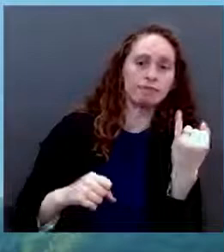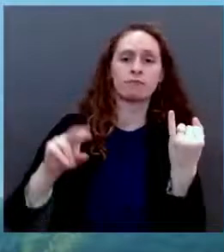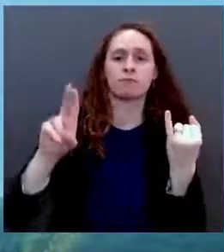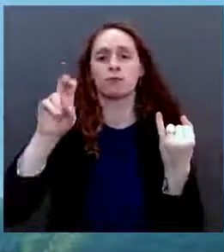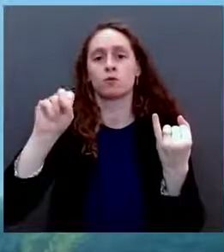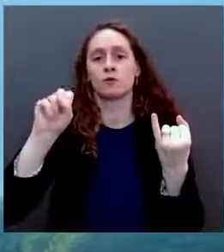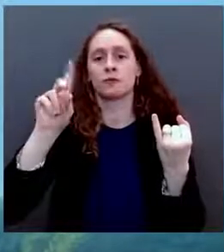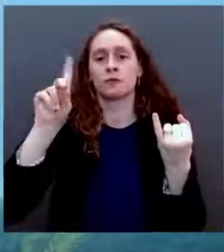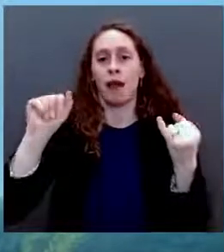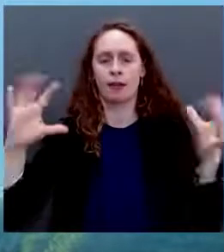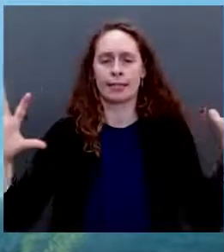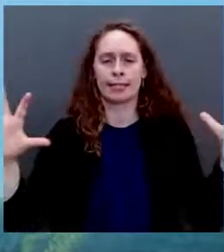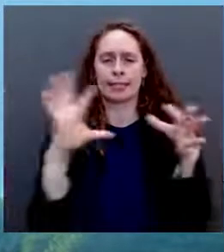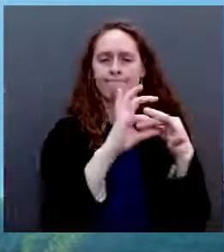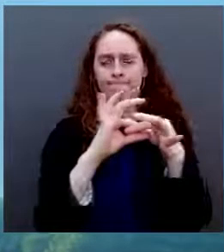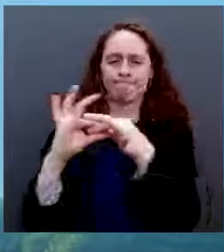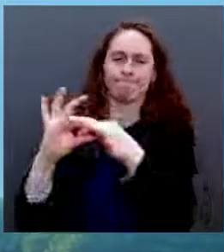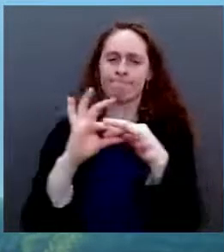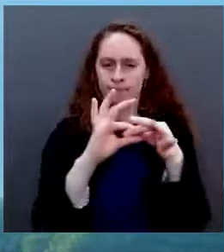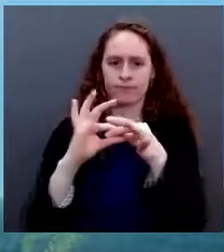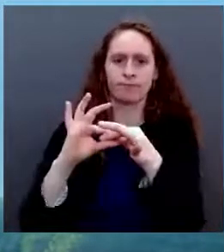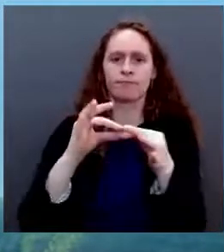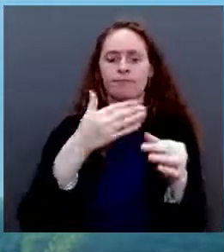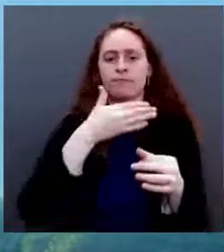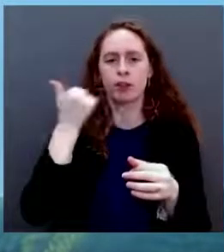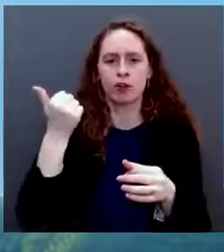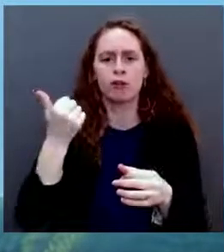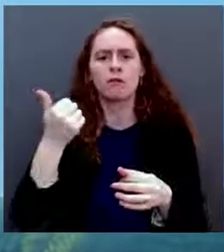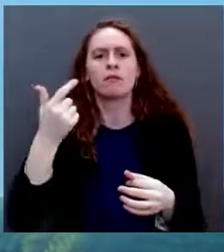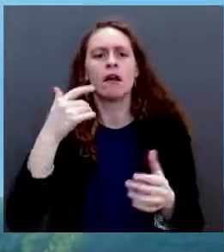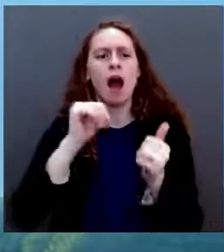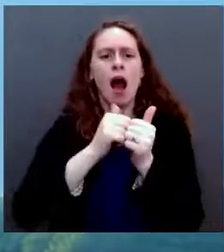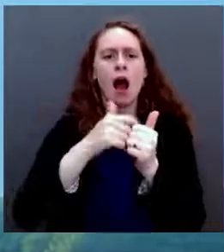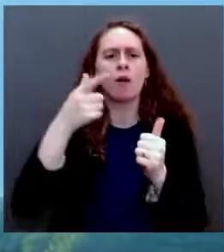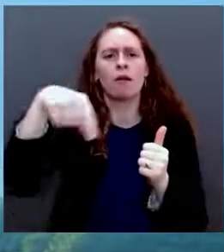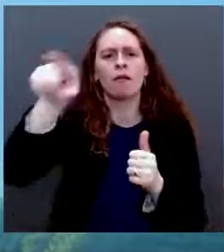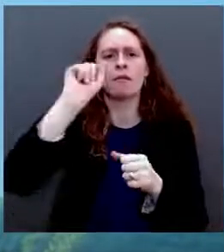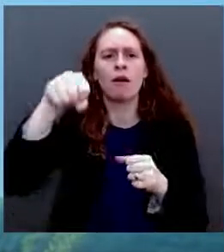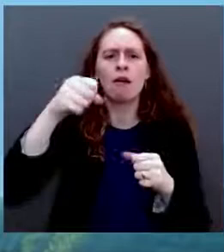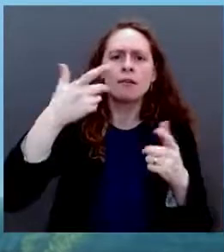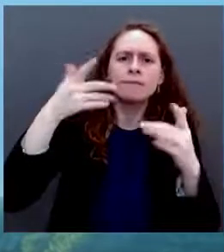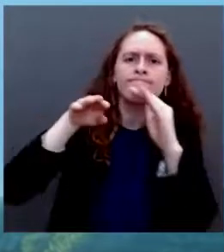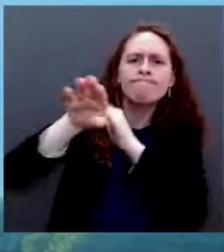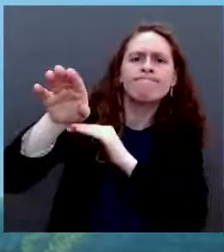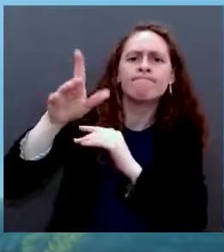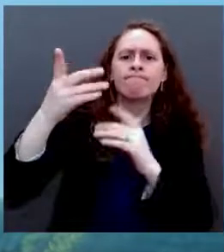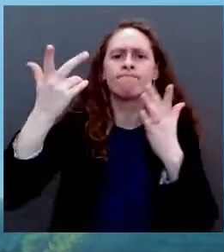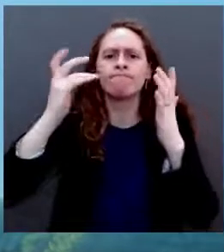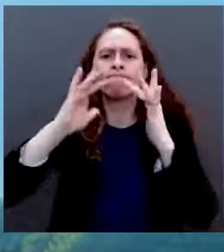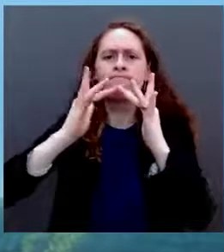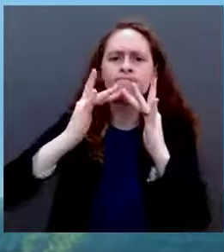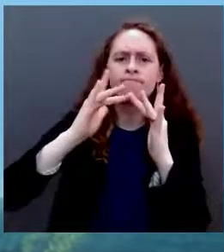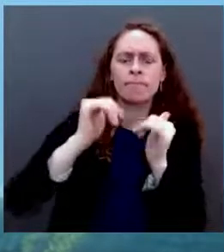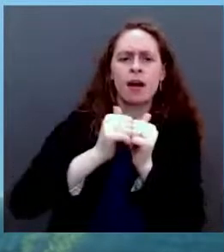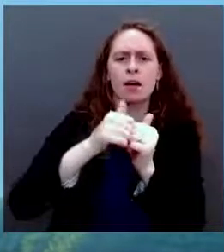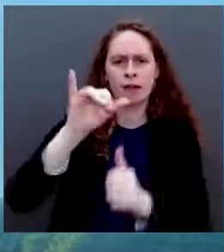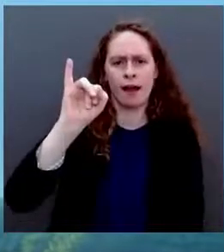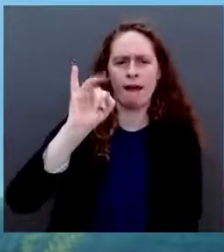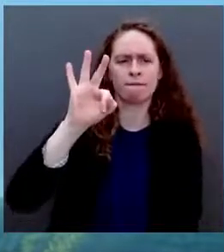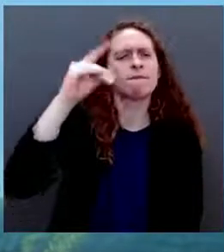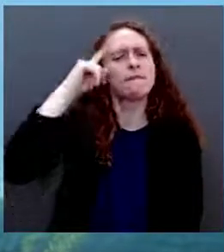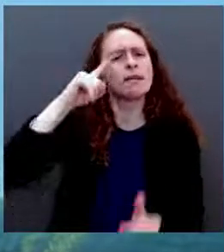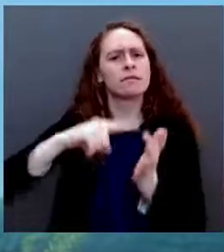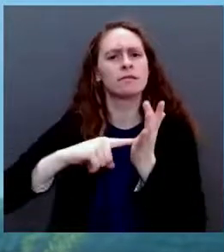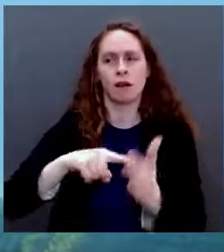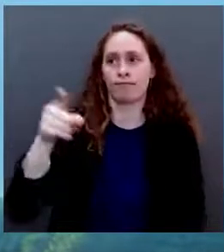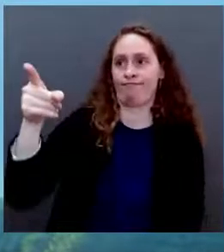one-stop shop, to report complaints of potential violations of our competition laws, including the